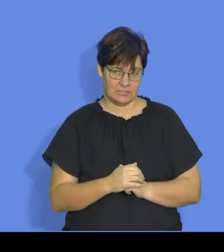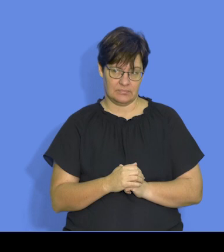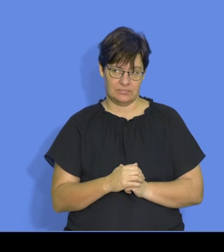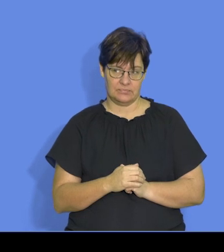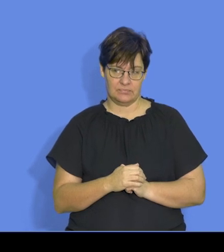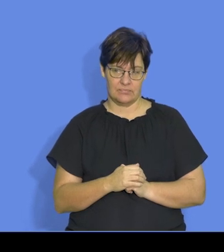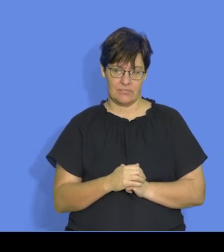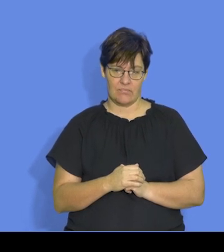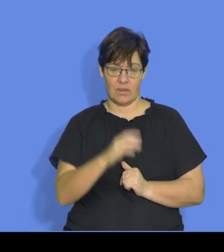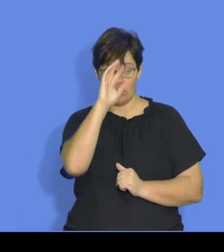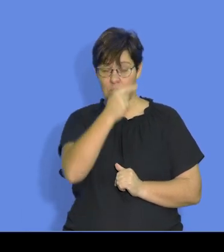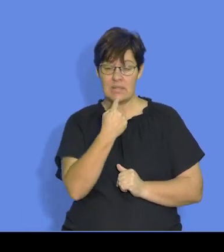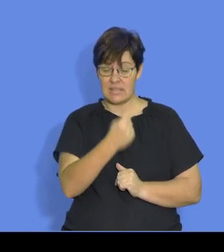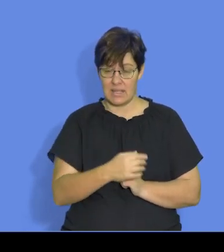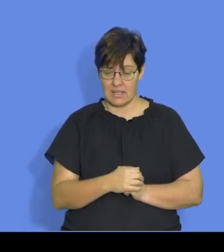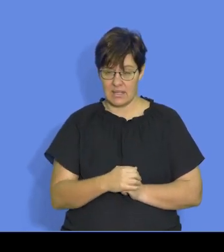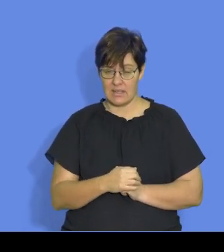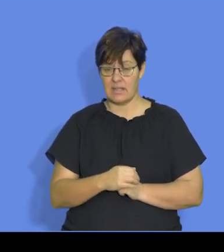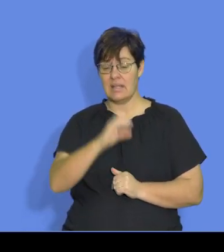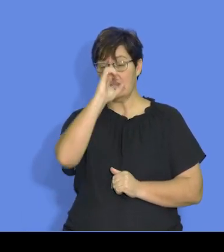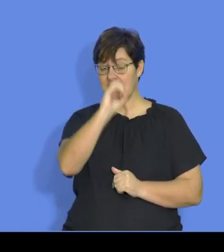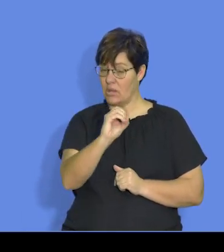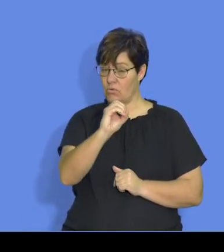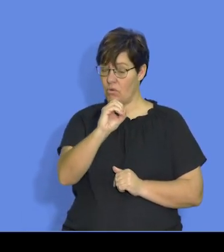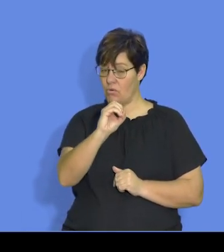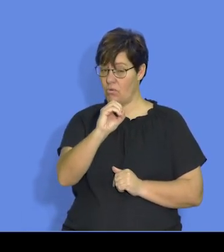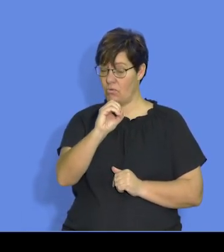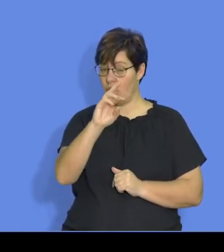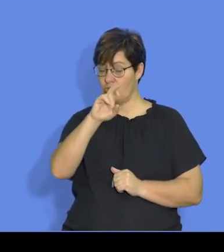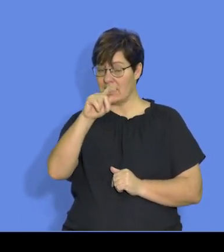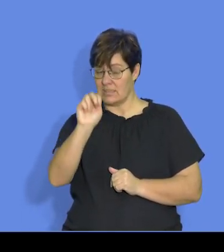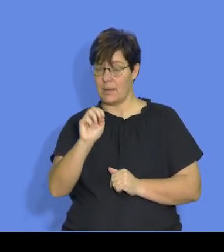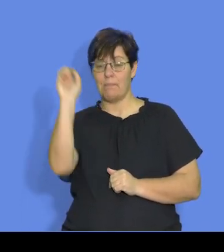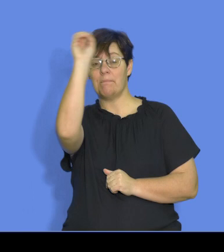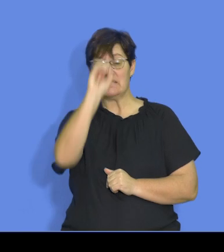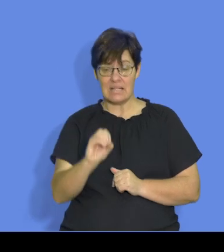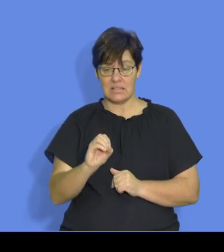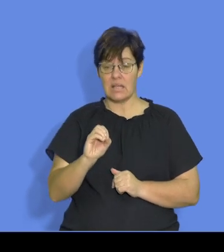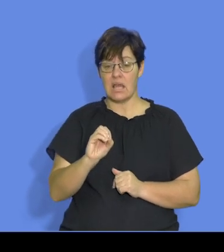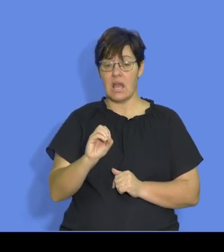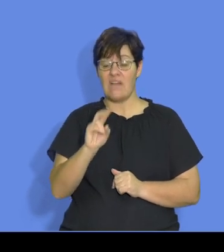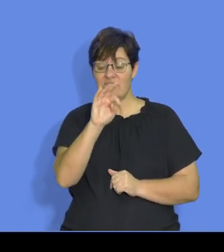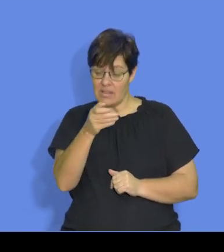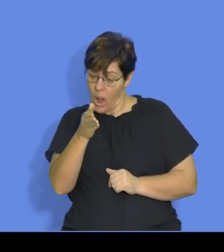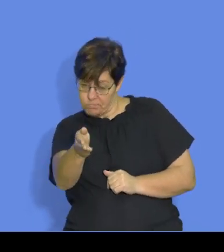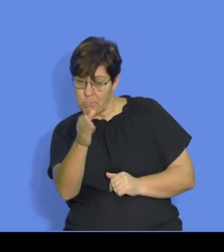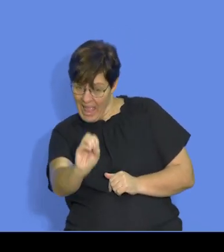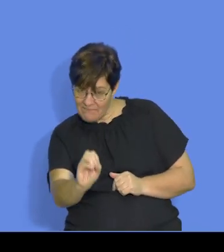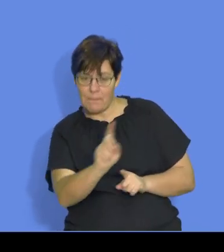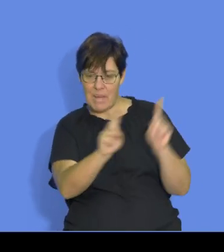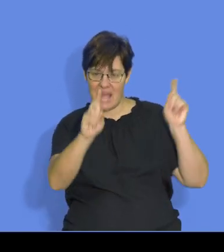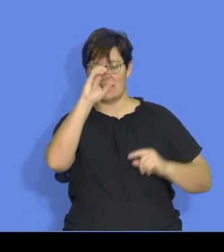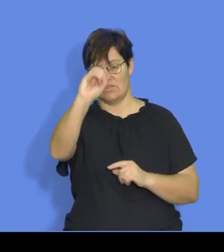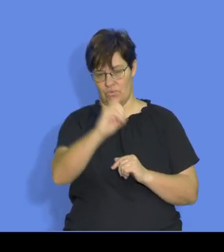Remember what we said? Zero rated, the percentage VAT is 0%. This year, the minister